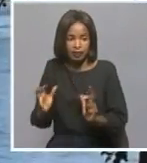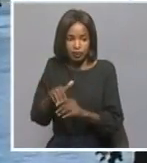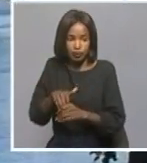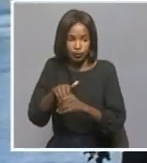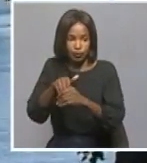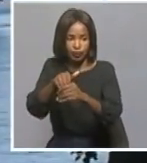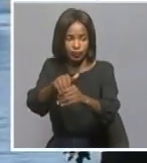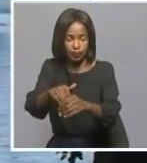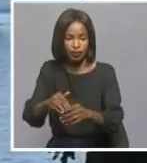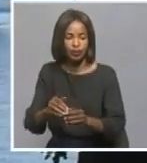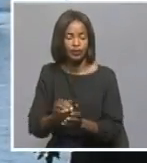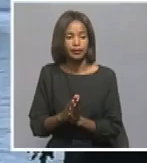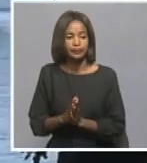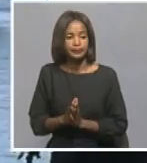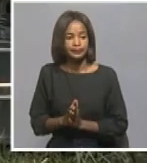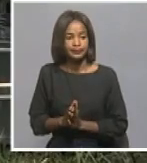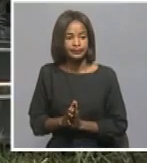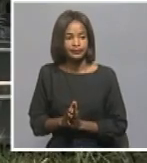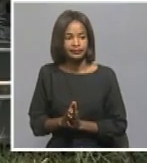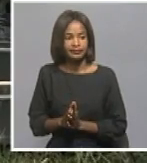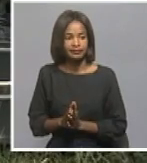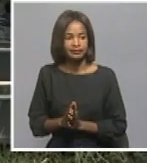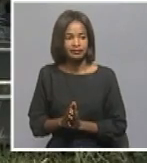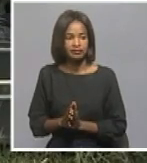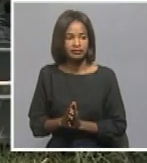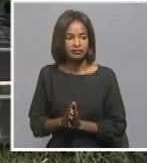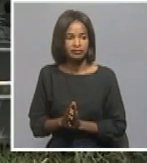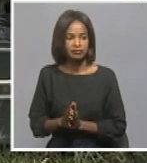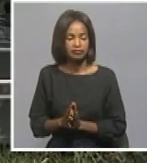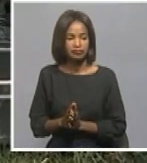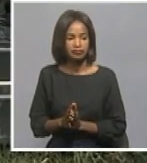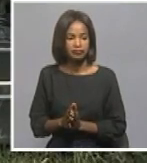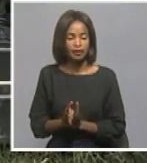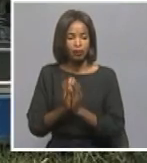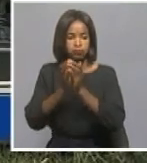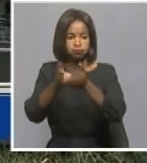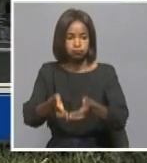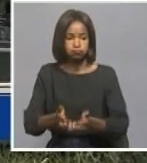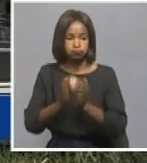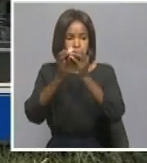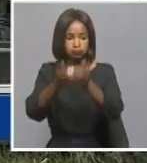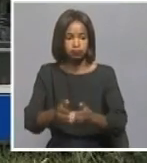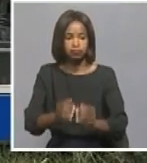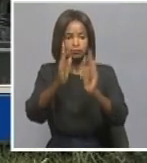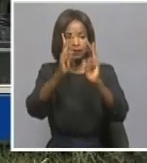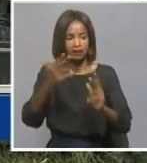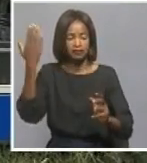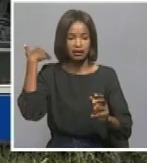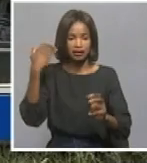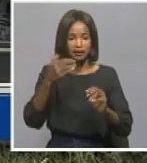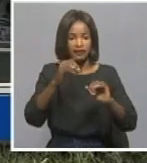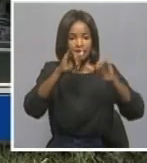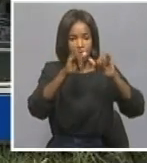Katimamlilo to Impalila. For now, the ferry will load people who were locked here in Katima to